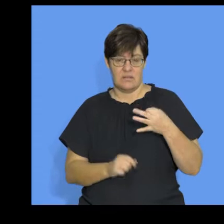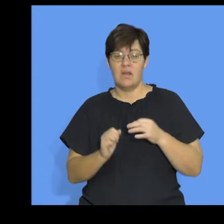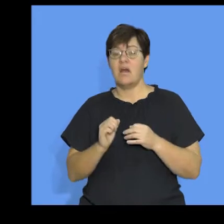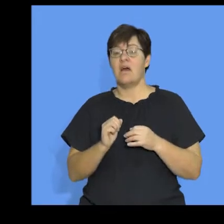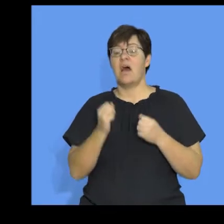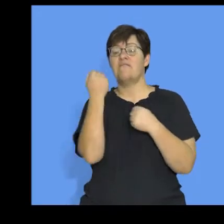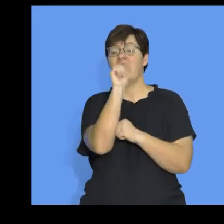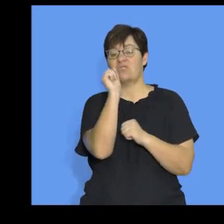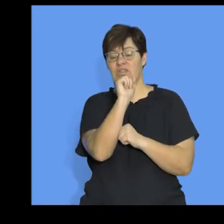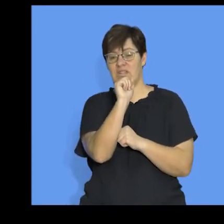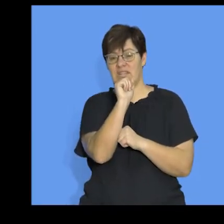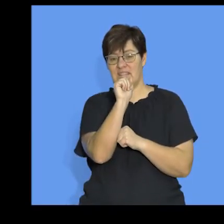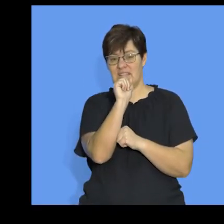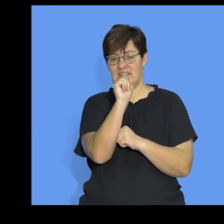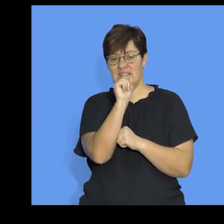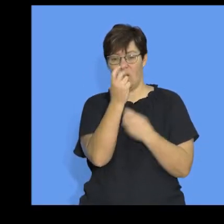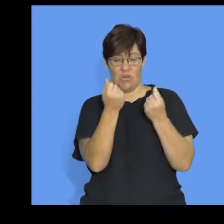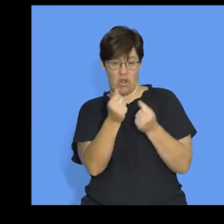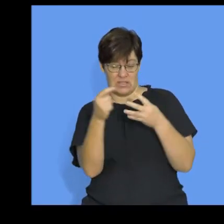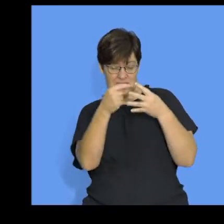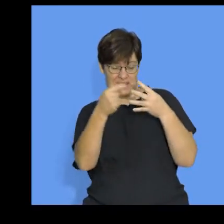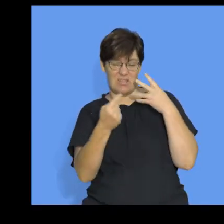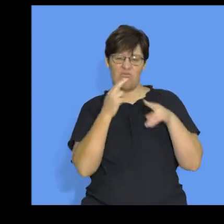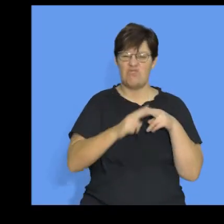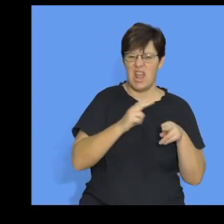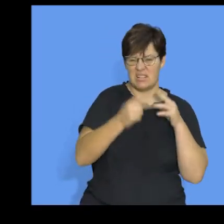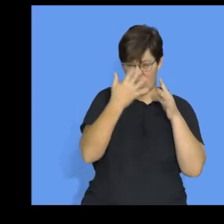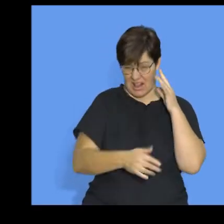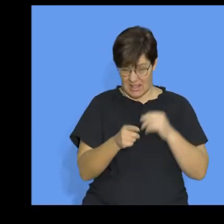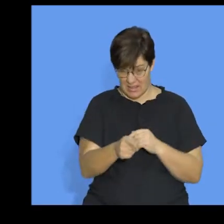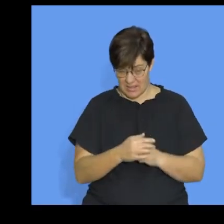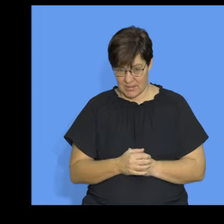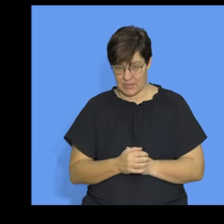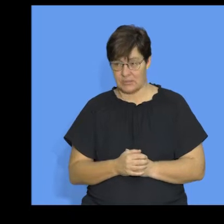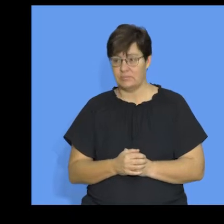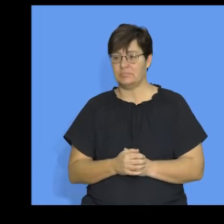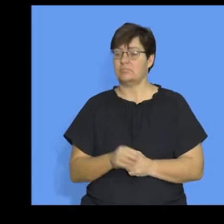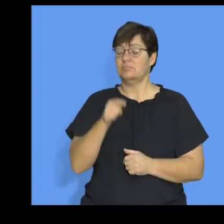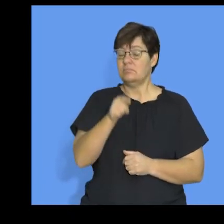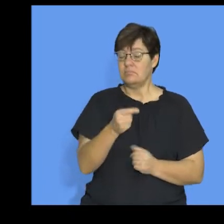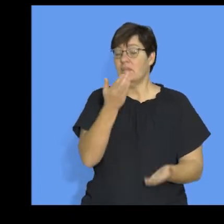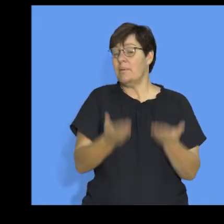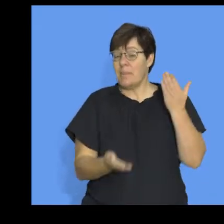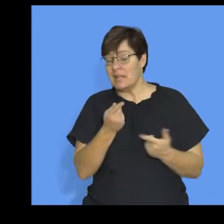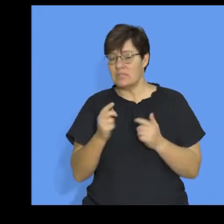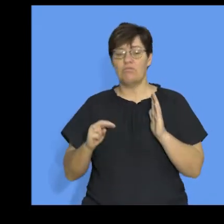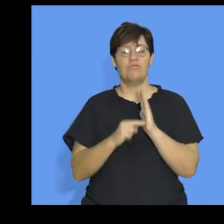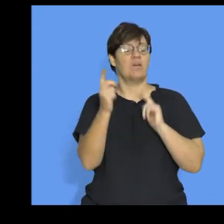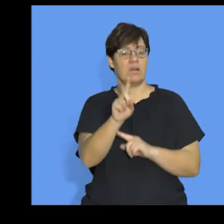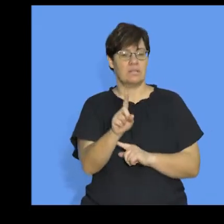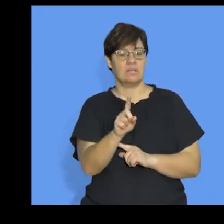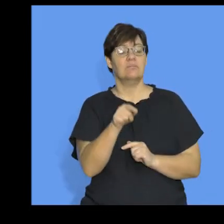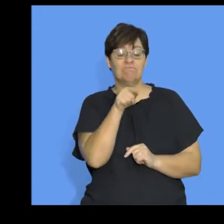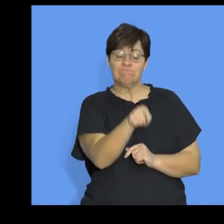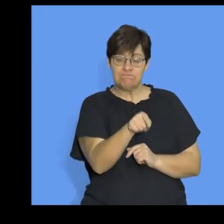factory overheads. Right. Now, obviously, the balance in this account reflects the cost of unfinished